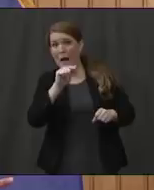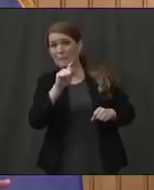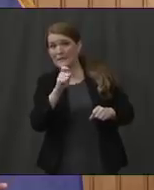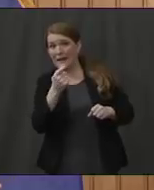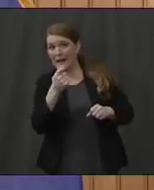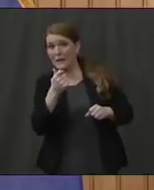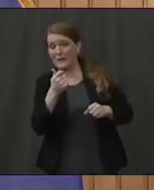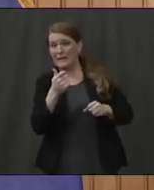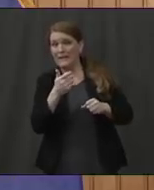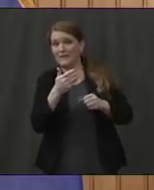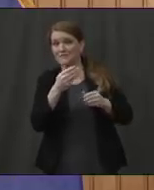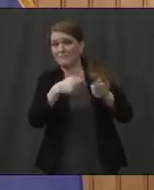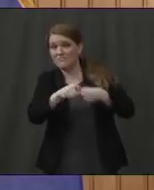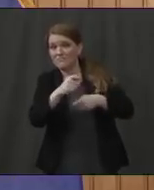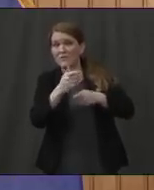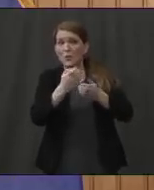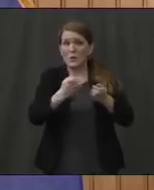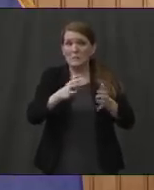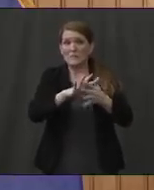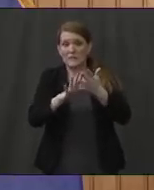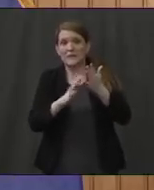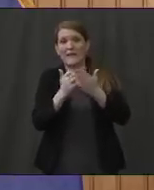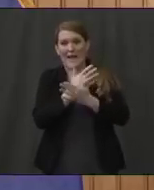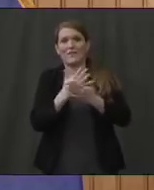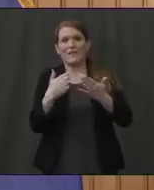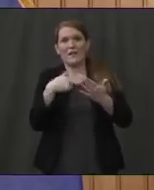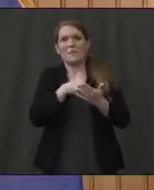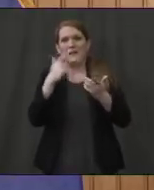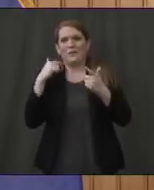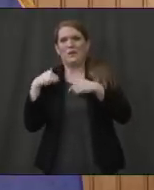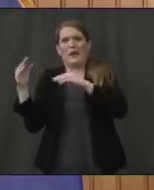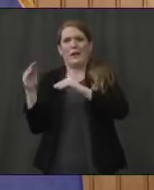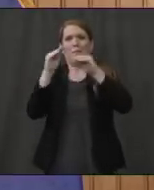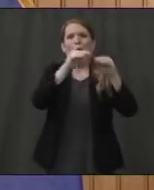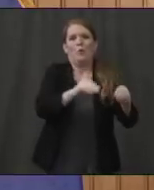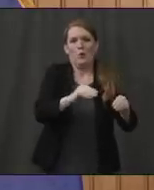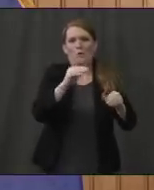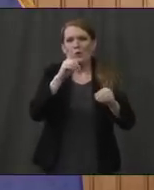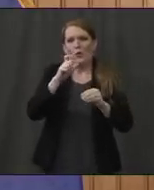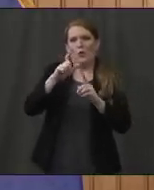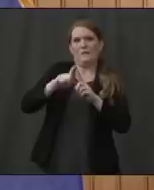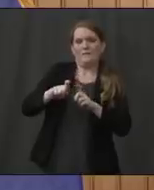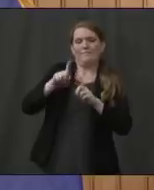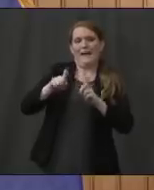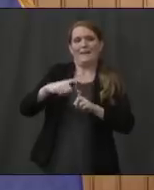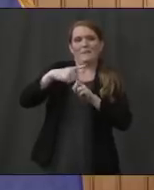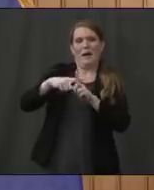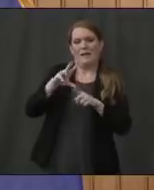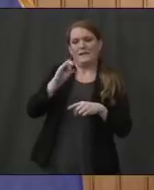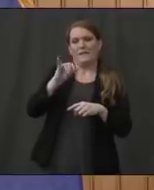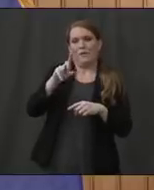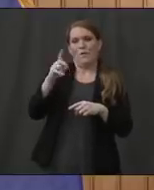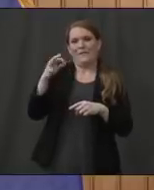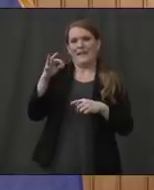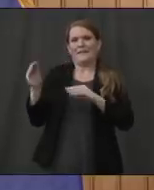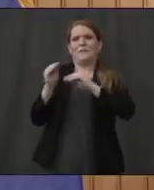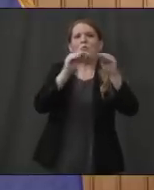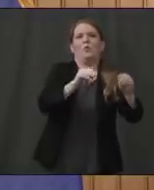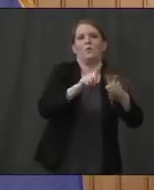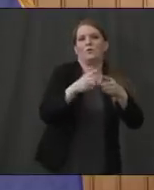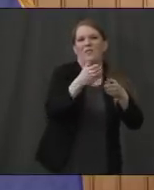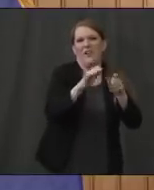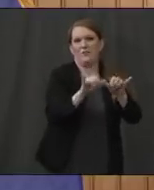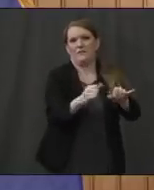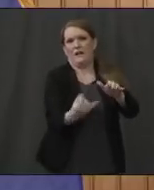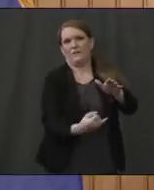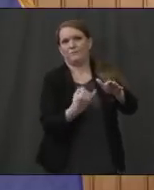out of the nursing home in total and into a separate place where they can be quarantined. We're very careful as we can be about testing,